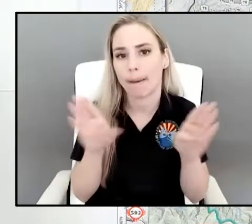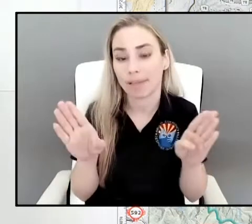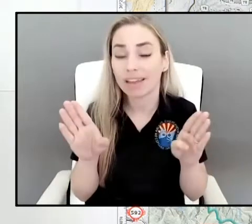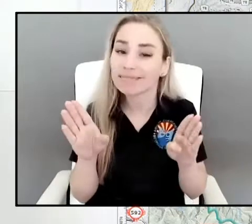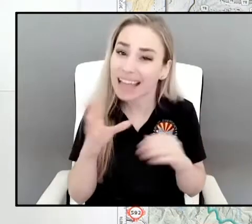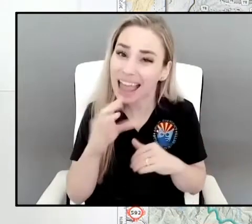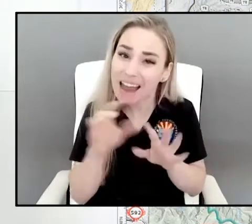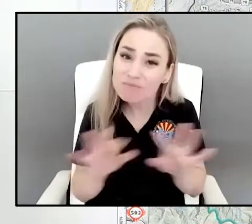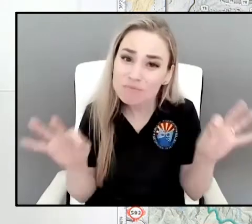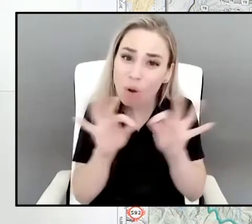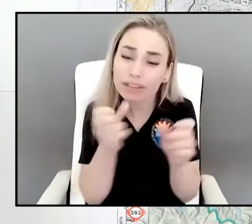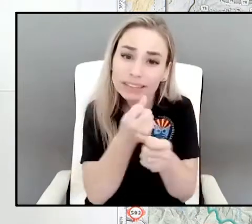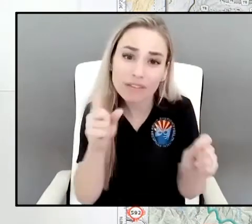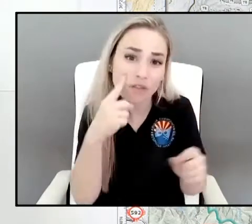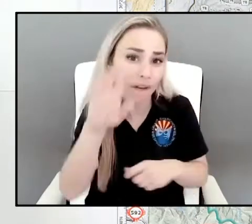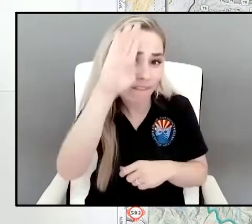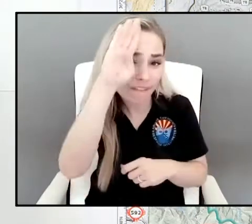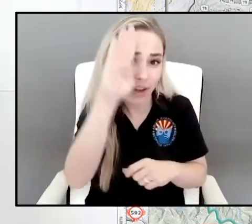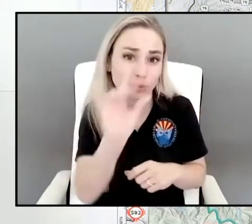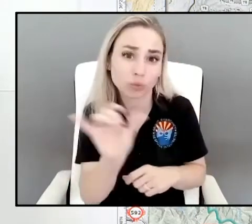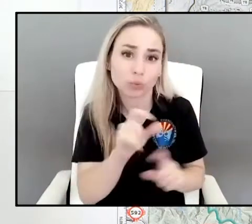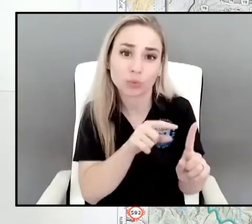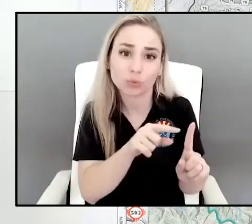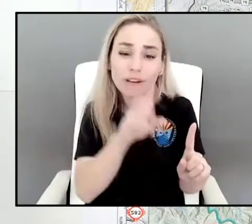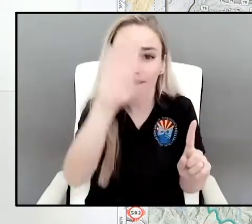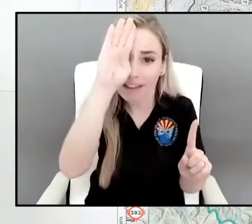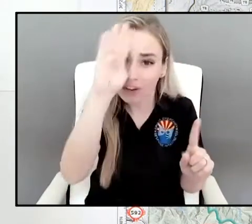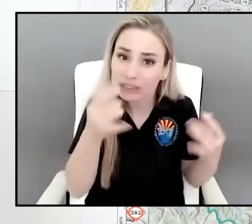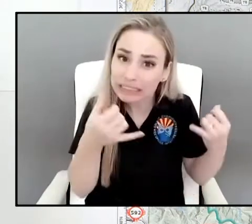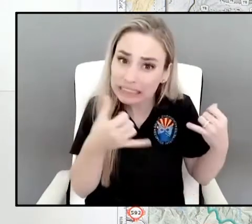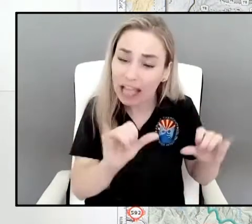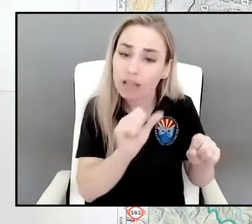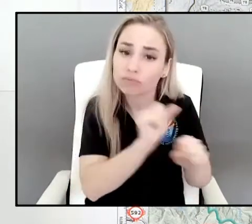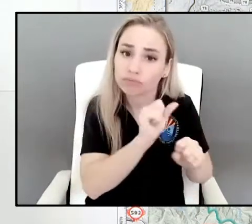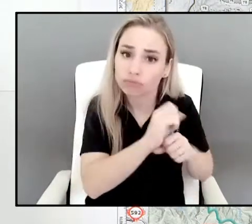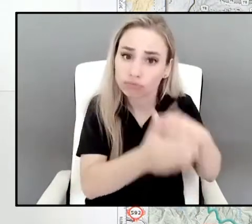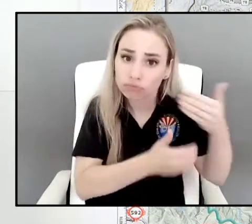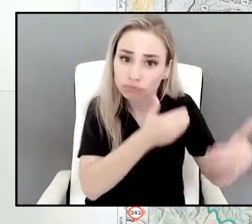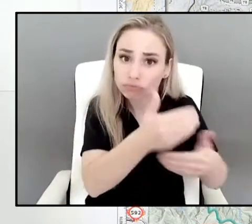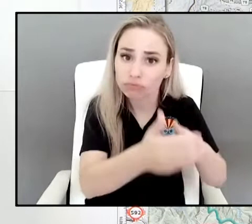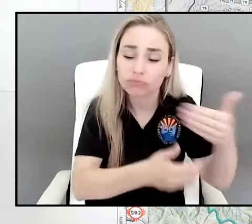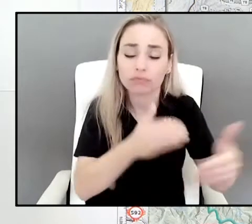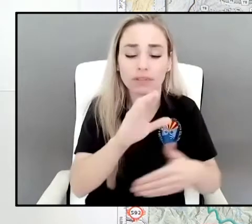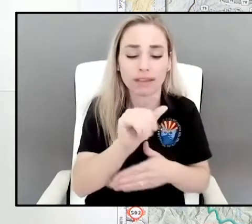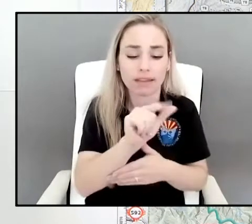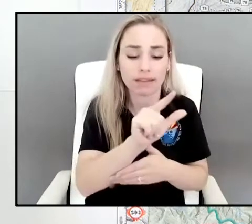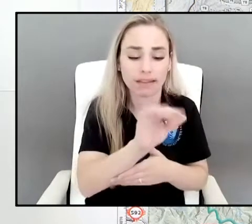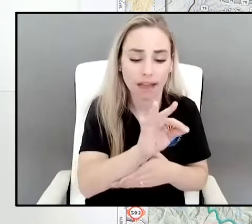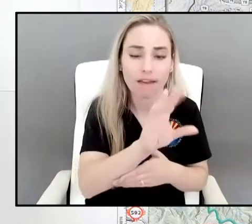are currently still in the process of working on the Calf Canyon Hermits Peak fire.